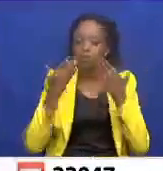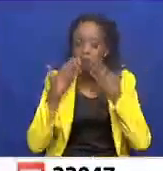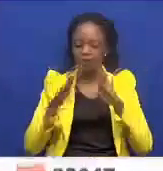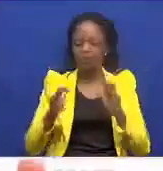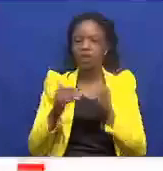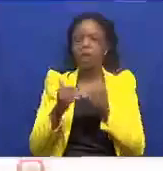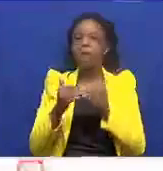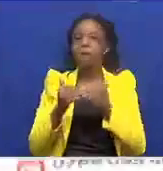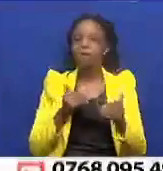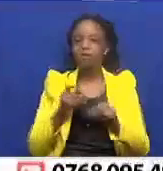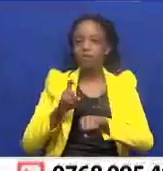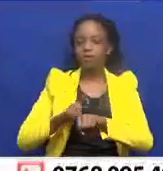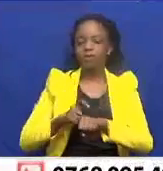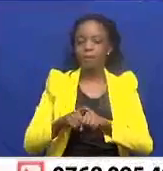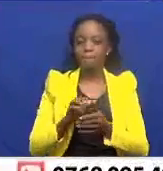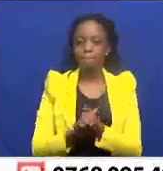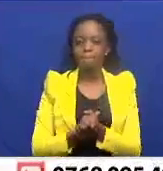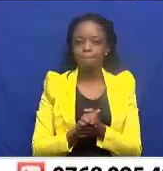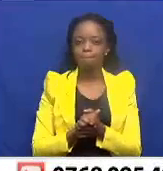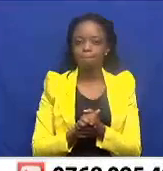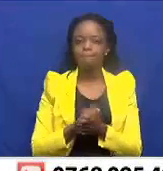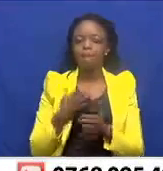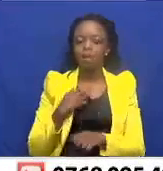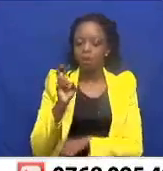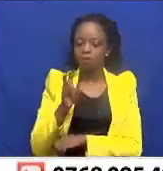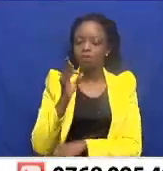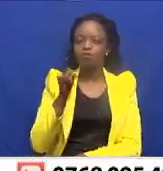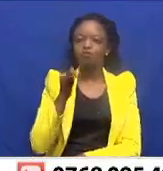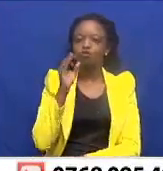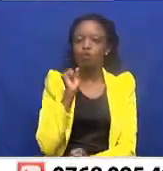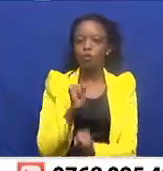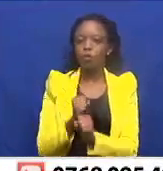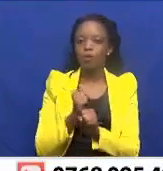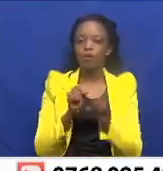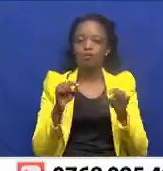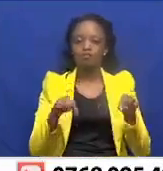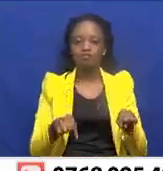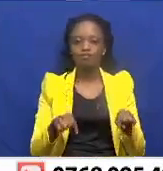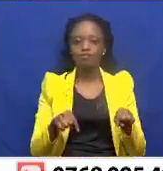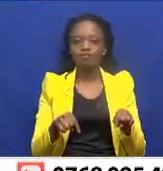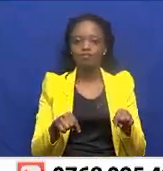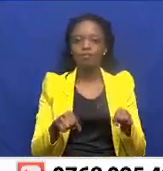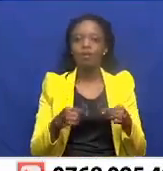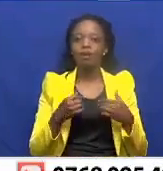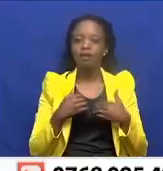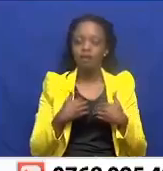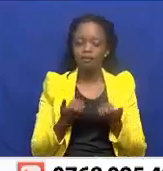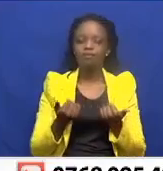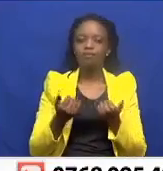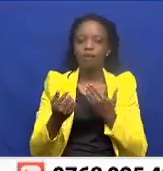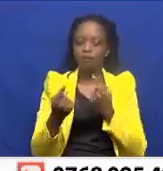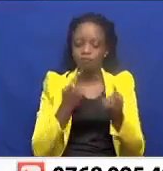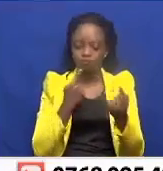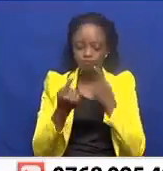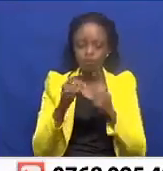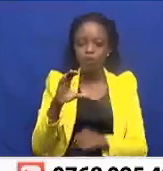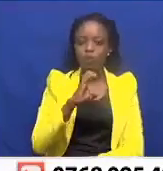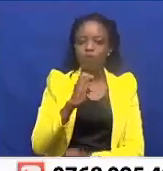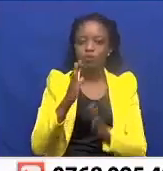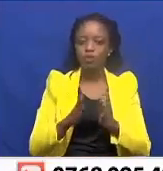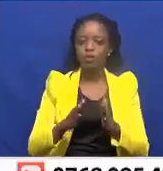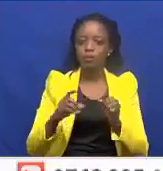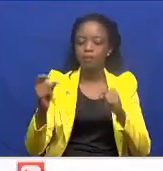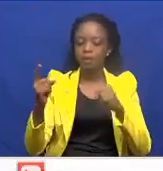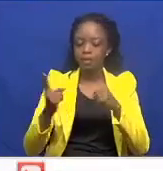the stipulated time. We are looking to the future of this job because we have an edit with a contractor which is